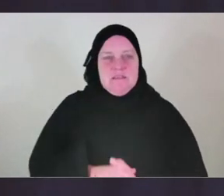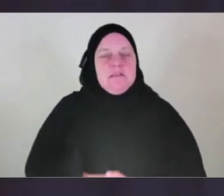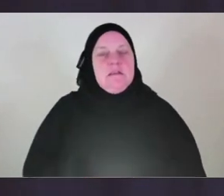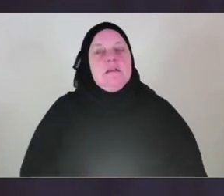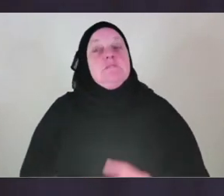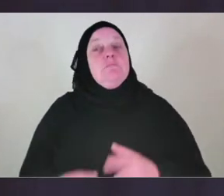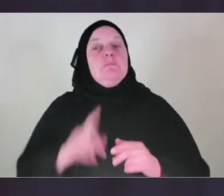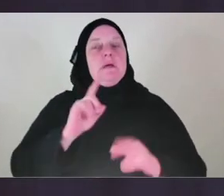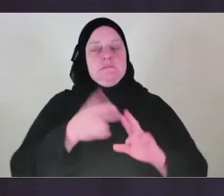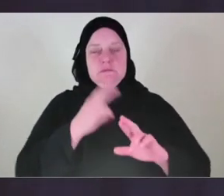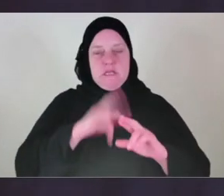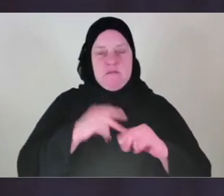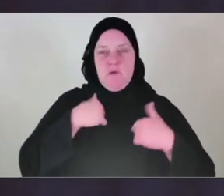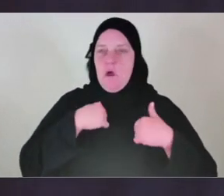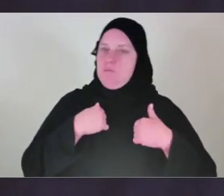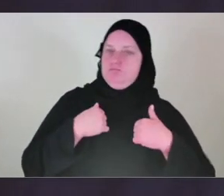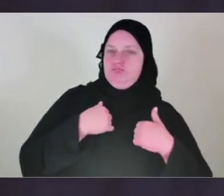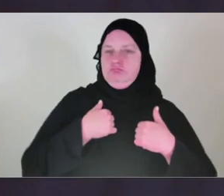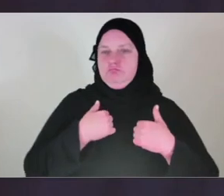follow.